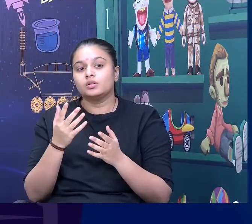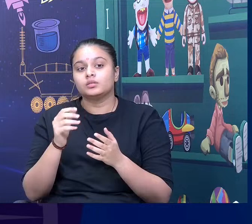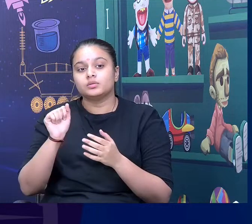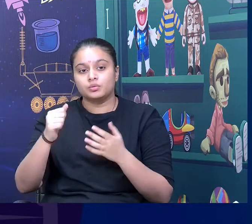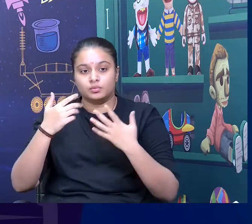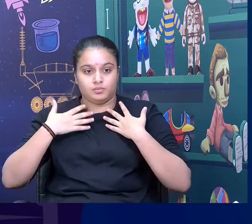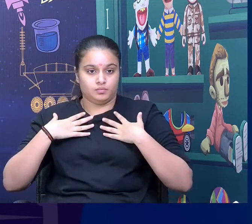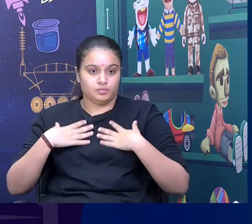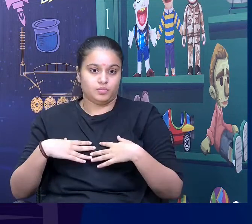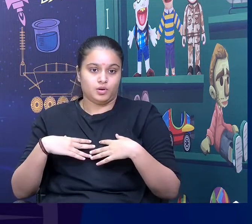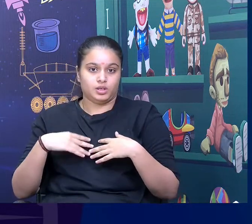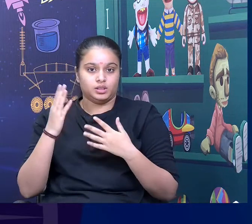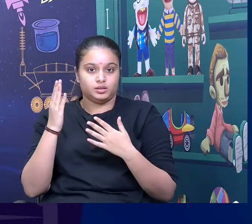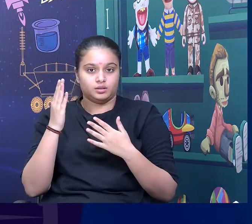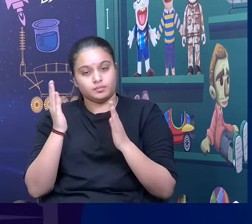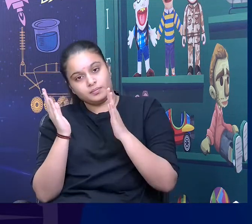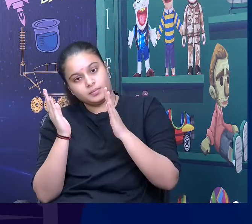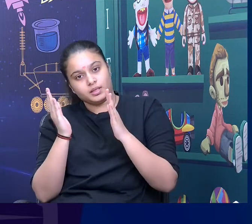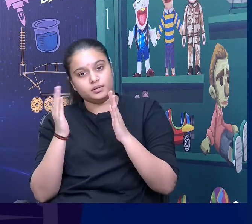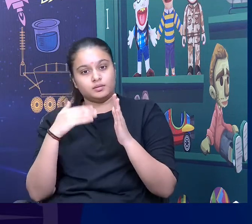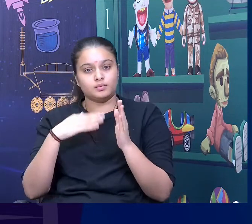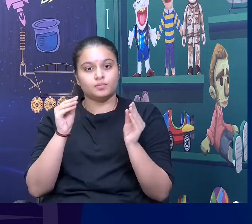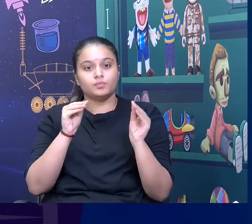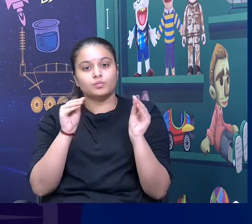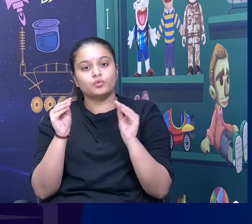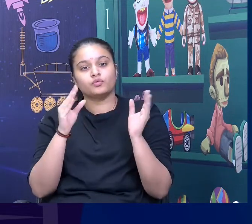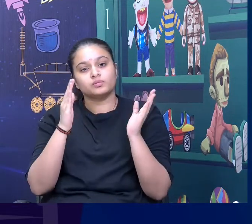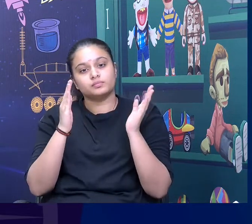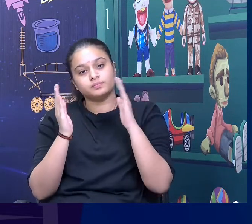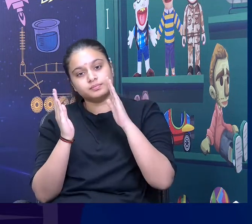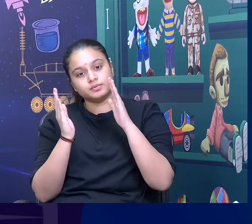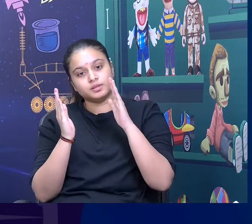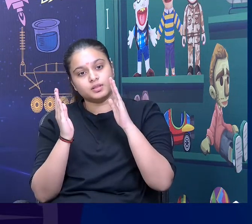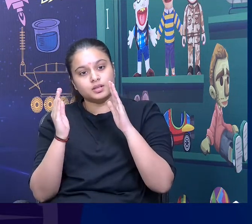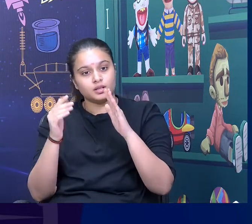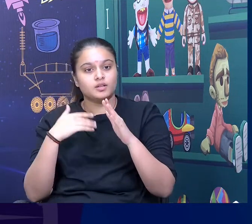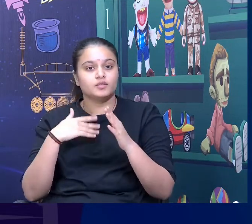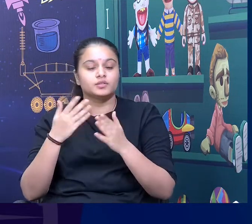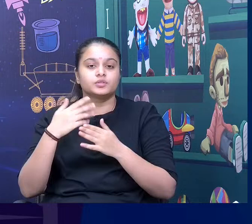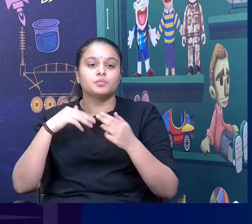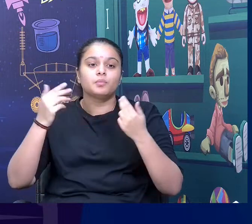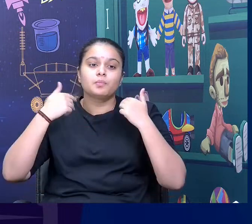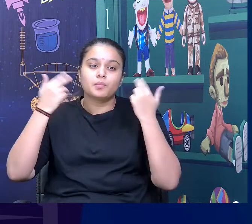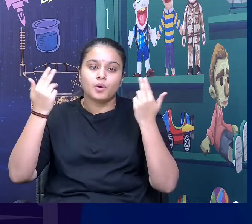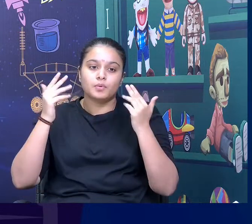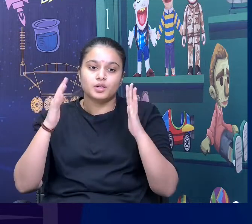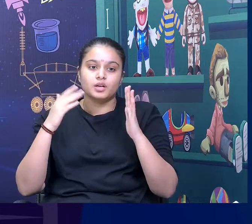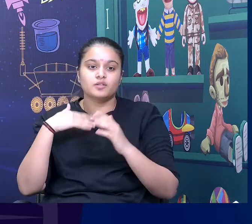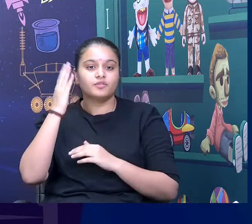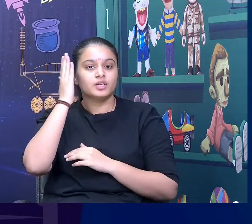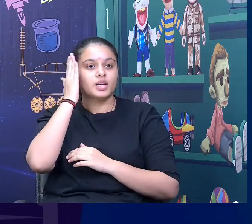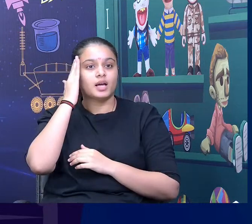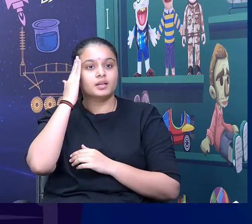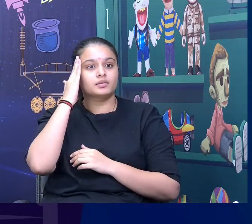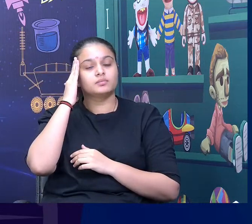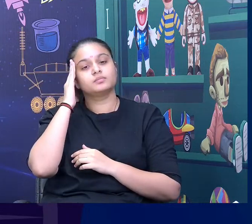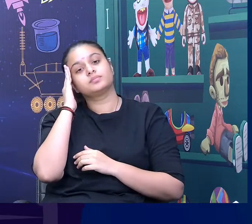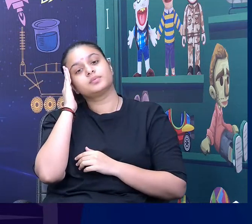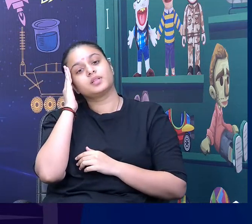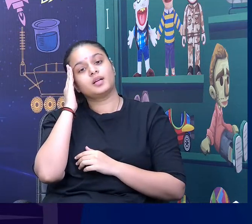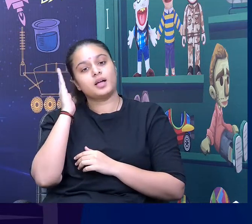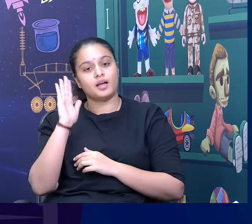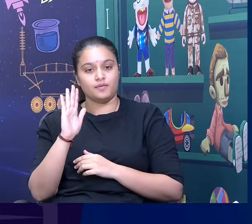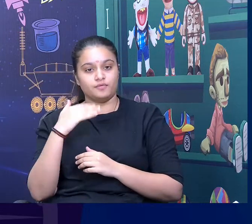his body is slumped because it's paralyzed. So most of the pictures that are popular, even then his neck is slouching like